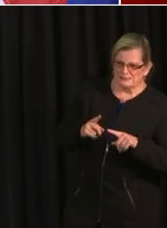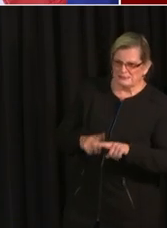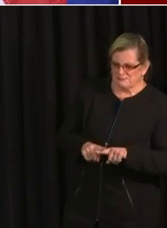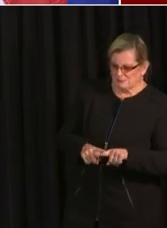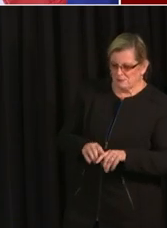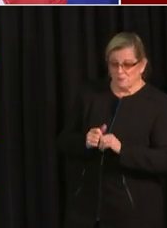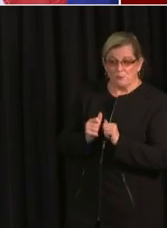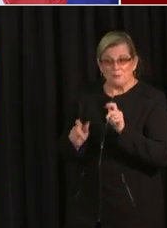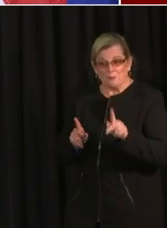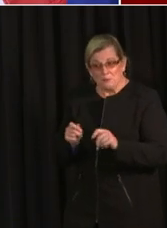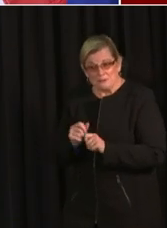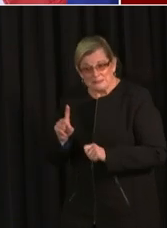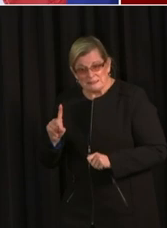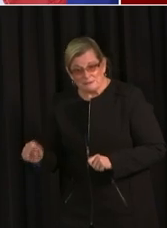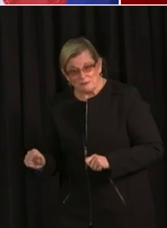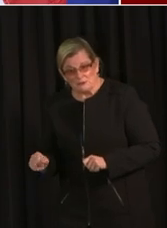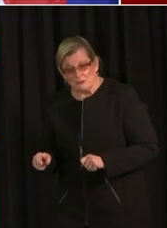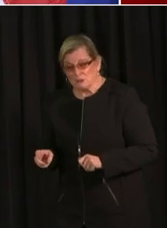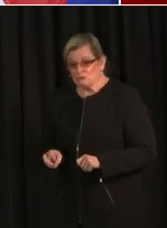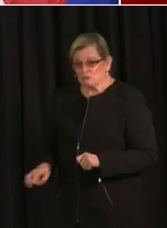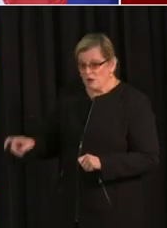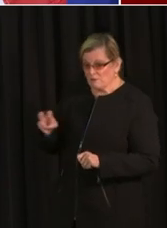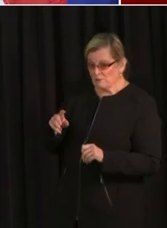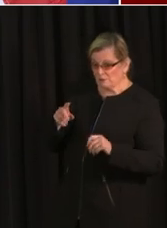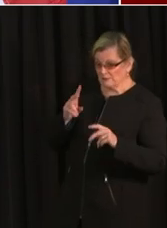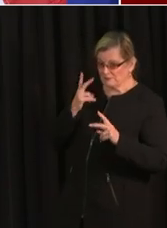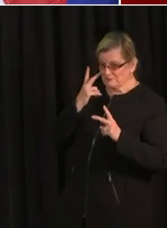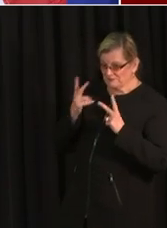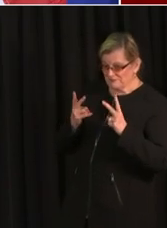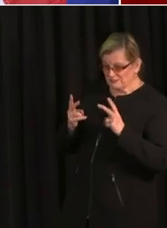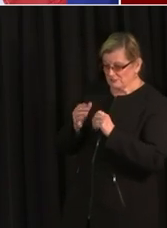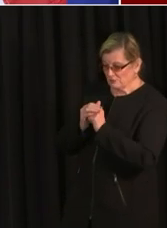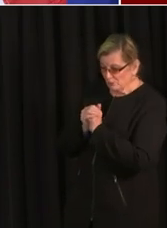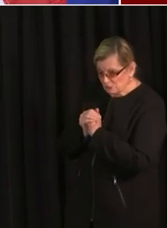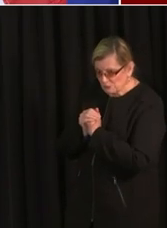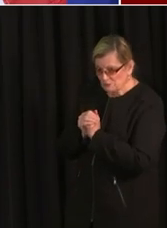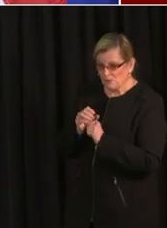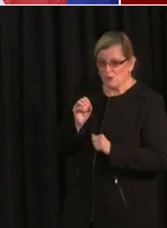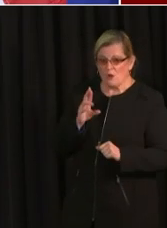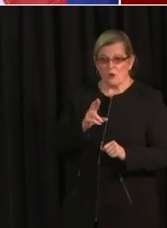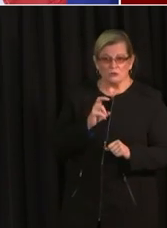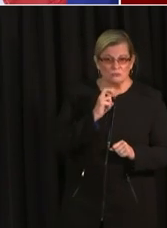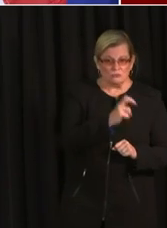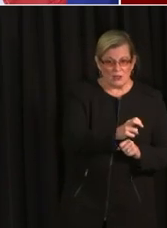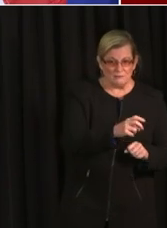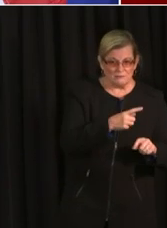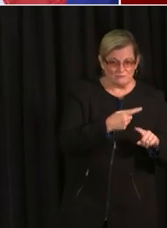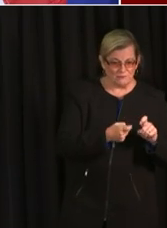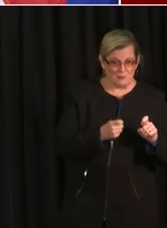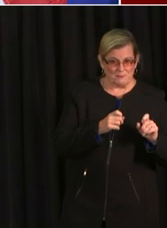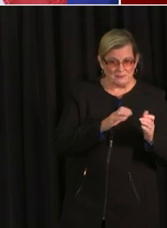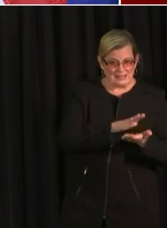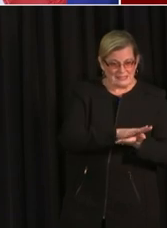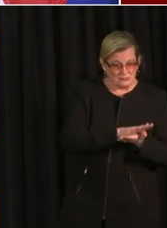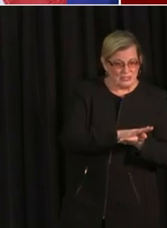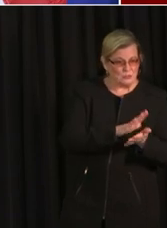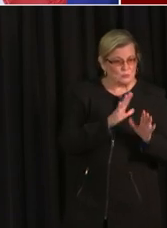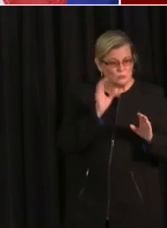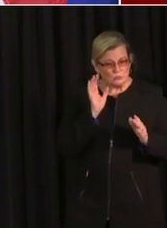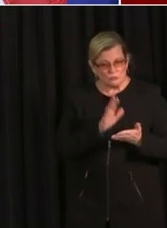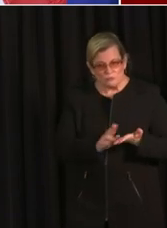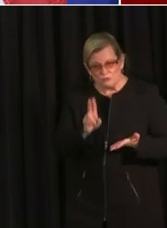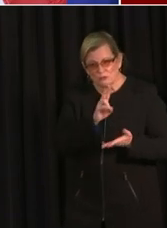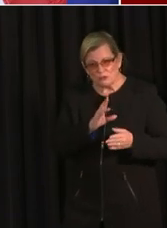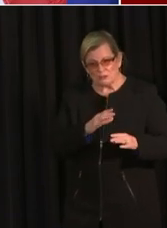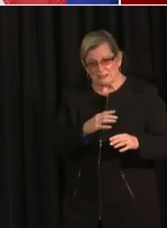vulnerable persons. Travel required to visit a house of worship. Travel to or from educational institutions for purposes